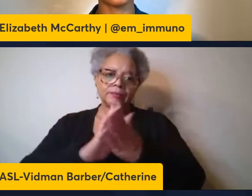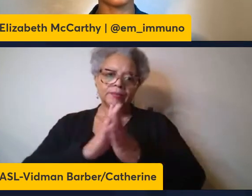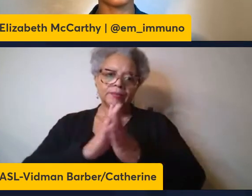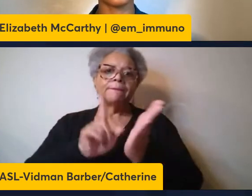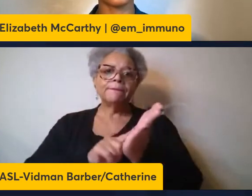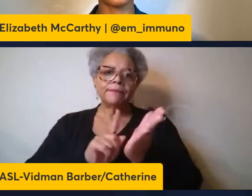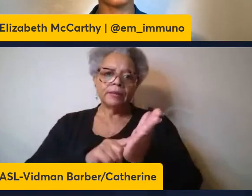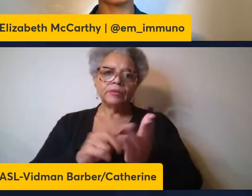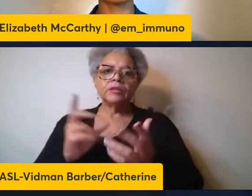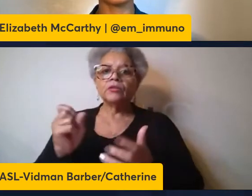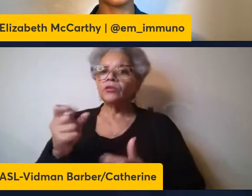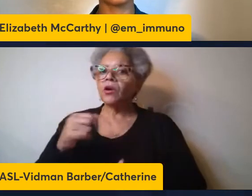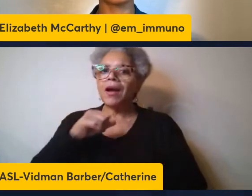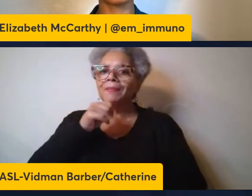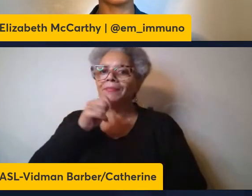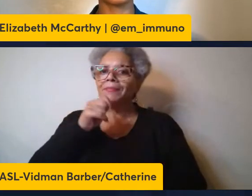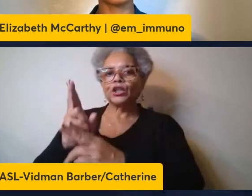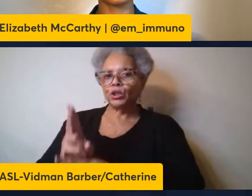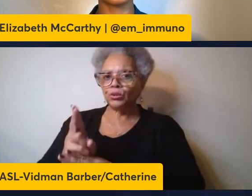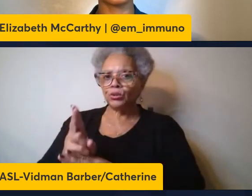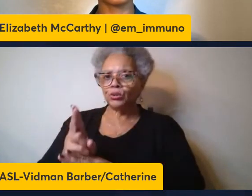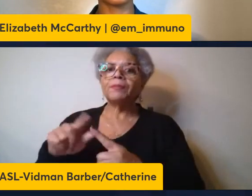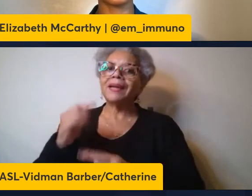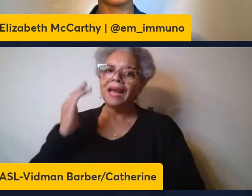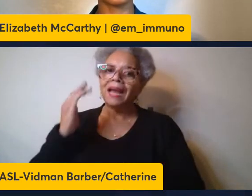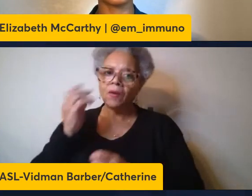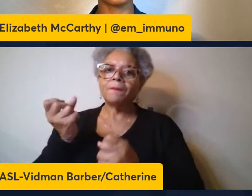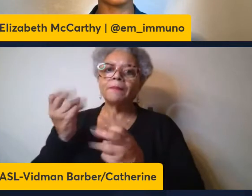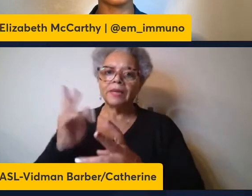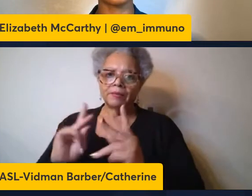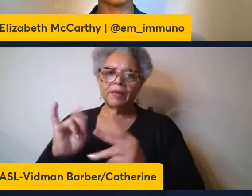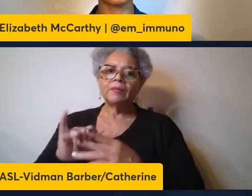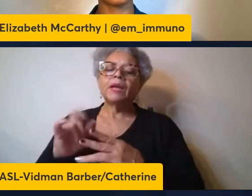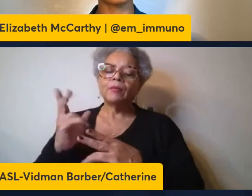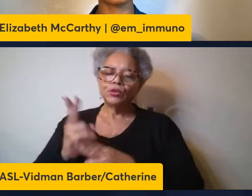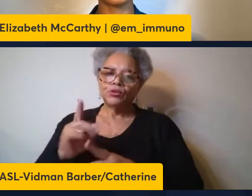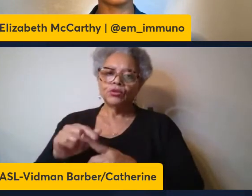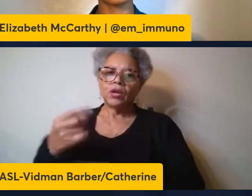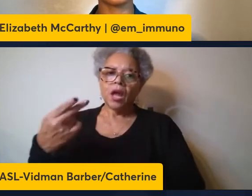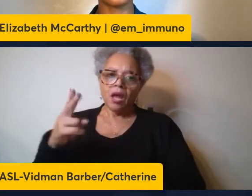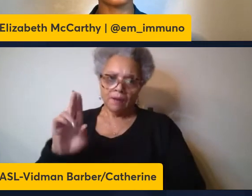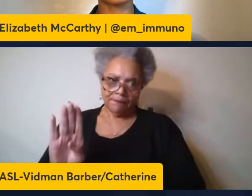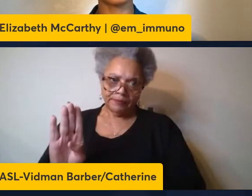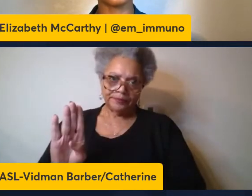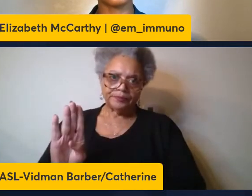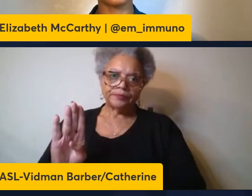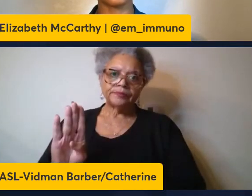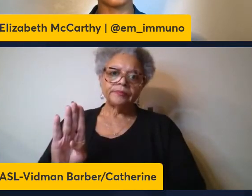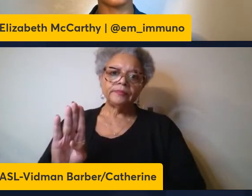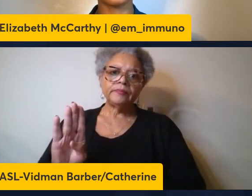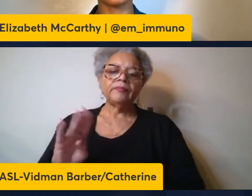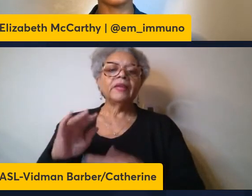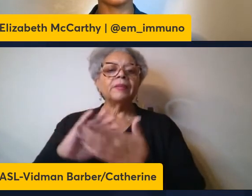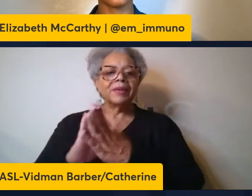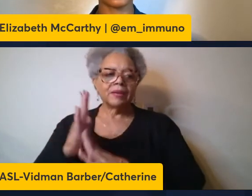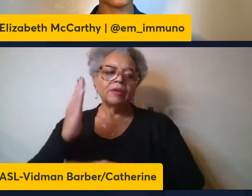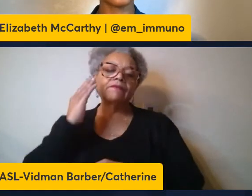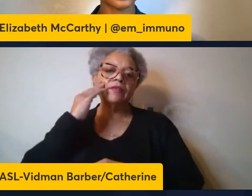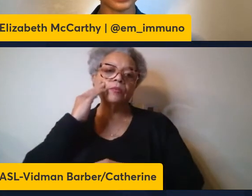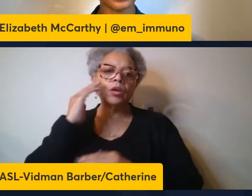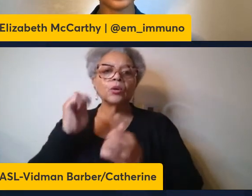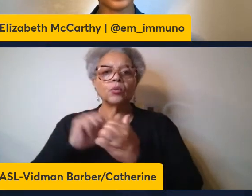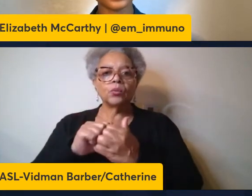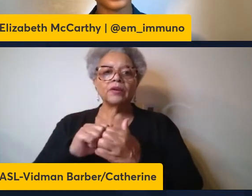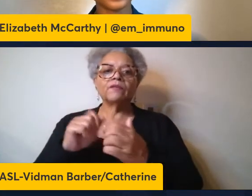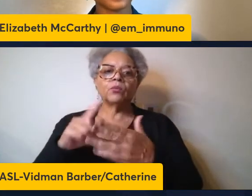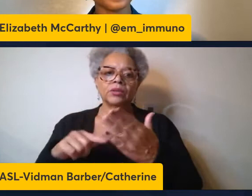really important thing. So I've not used Zenodo, but I know a lot of people do. I've used GitHub, and I think getting familiar with how to use Git and how